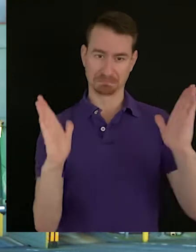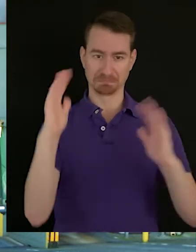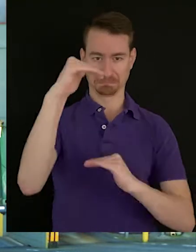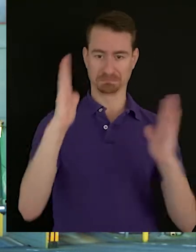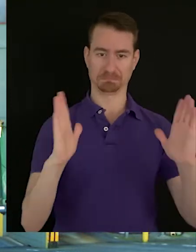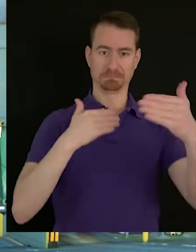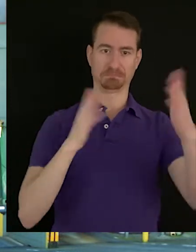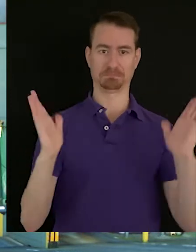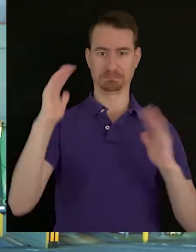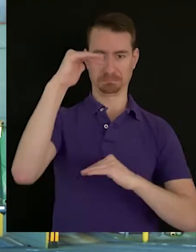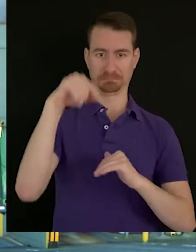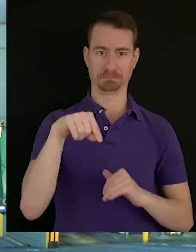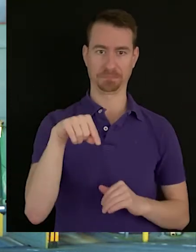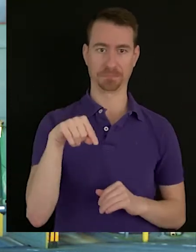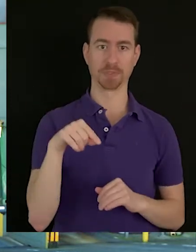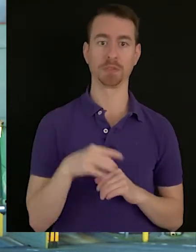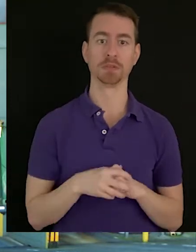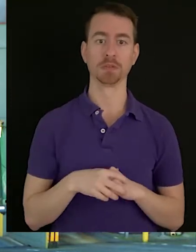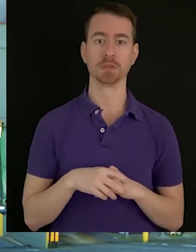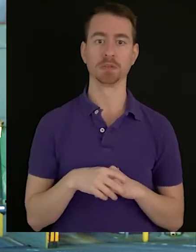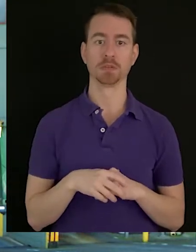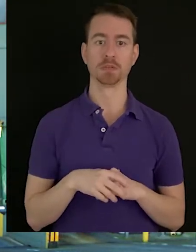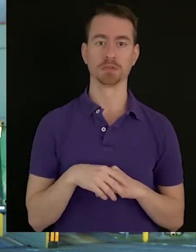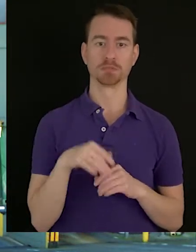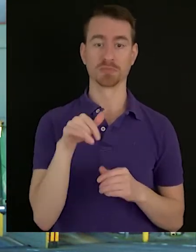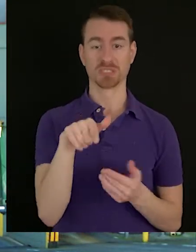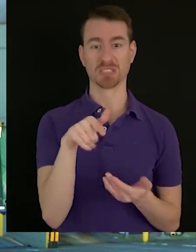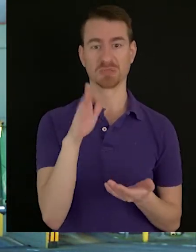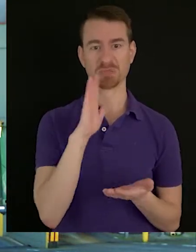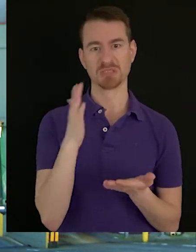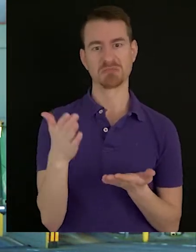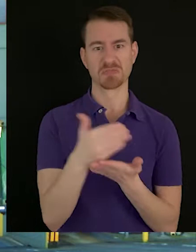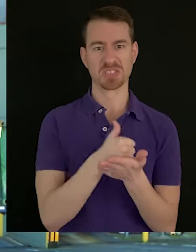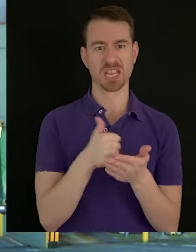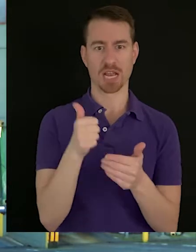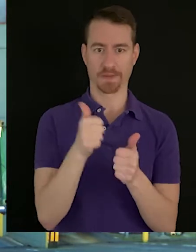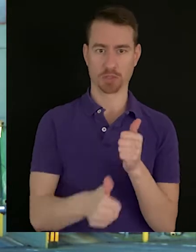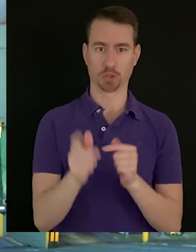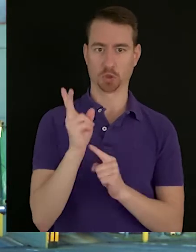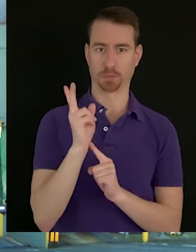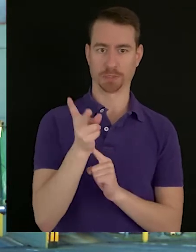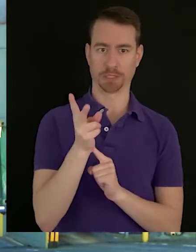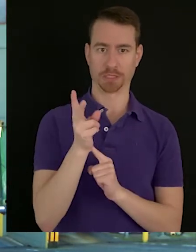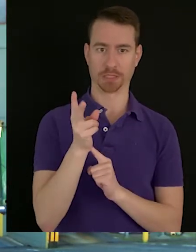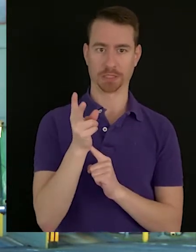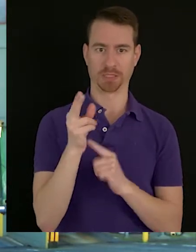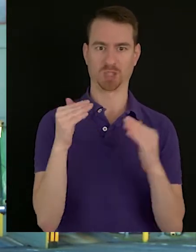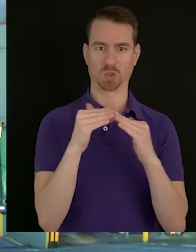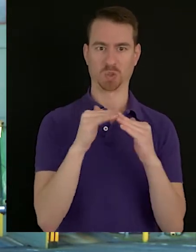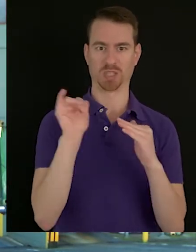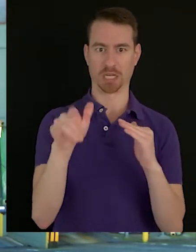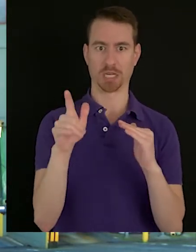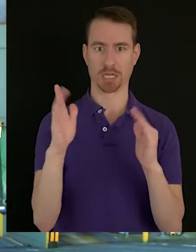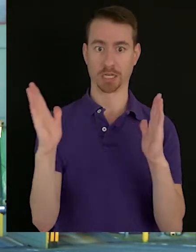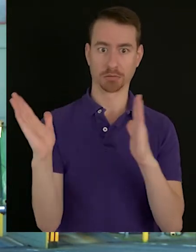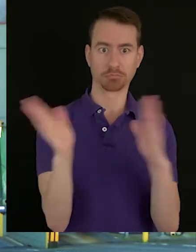a large microwave. This is how much trash we remove at this treatment plant every 2